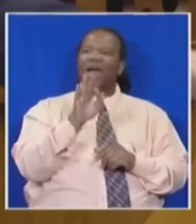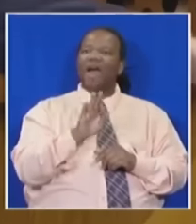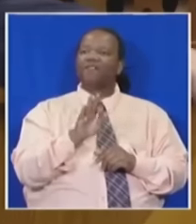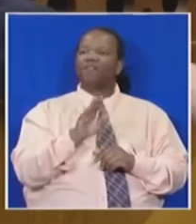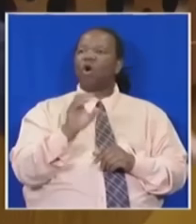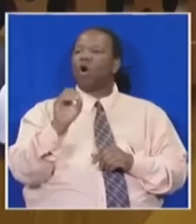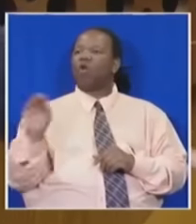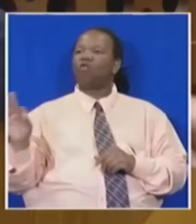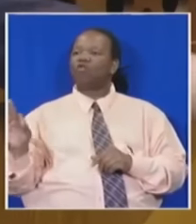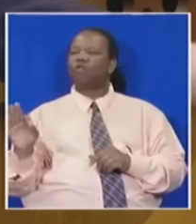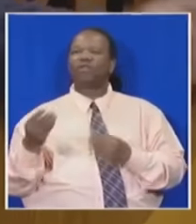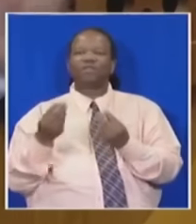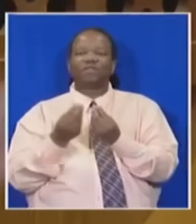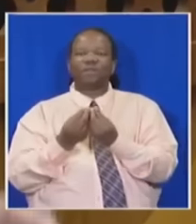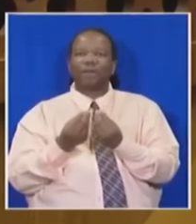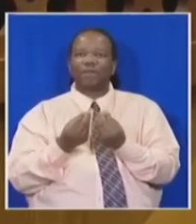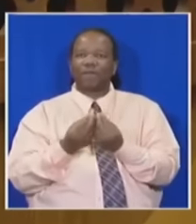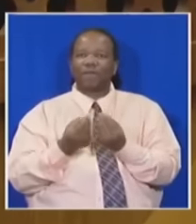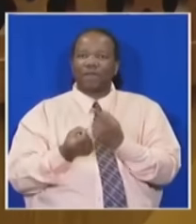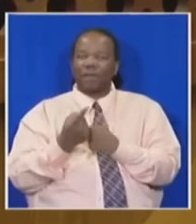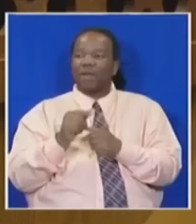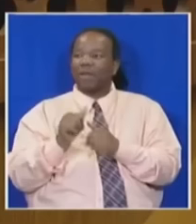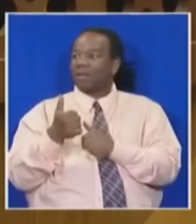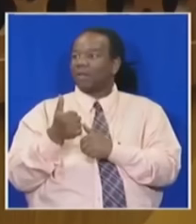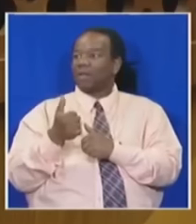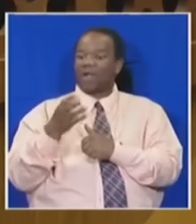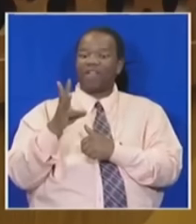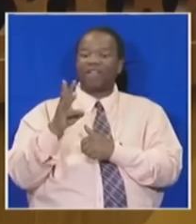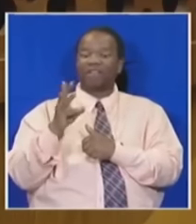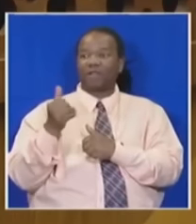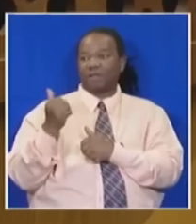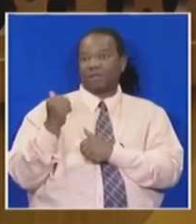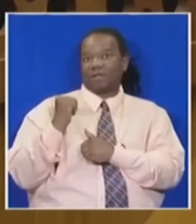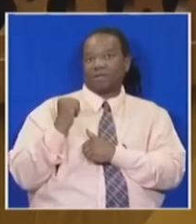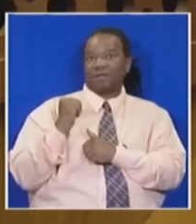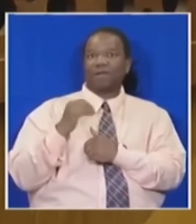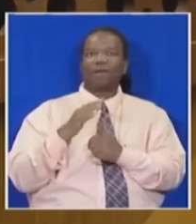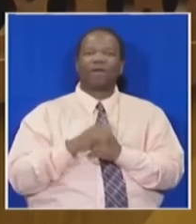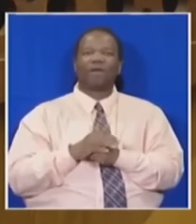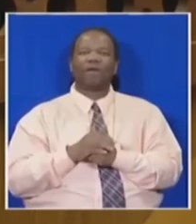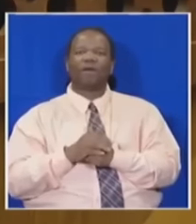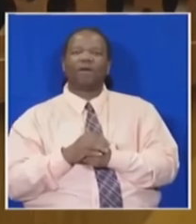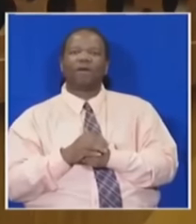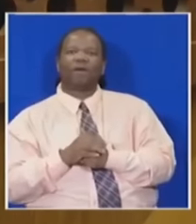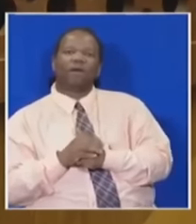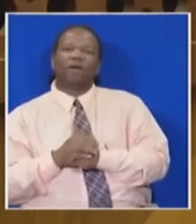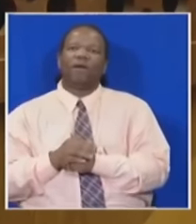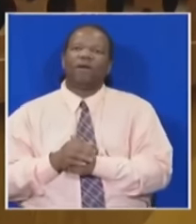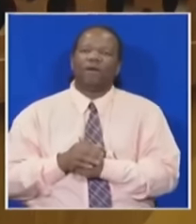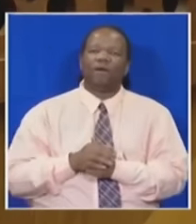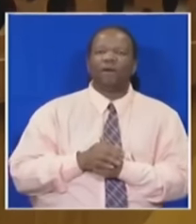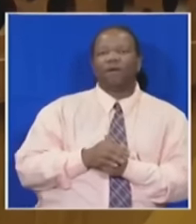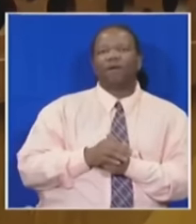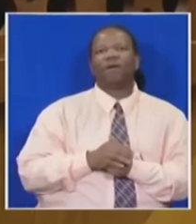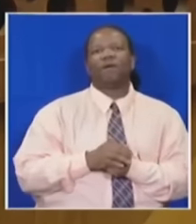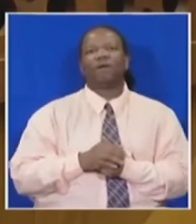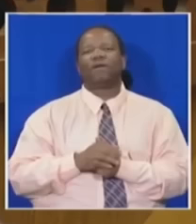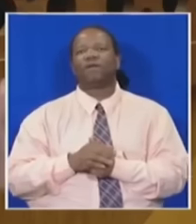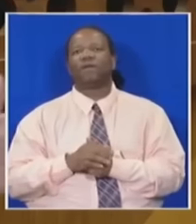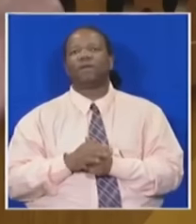fact, it was a Premier sitting here on Thursday night. How is it that Honourable Dick, I think his name